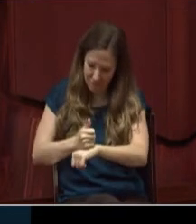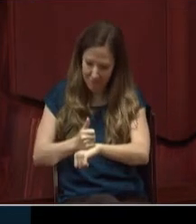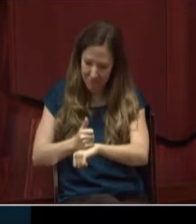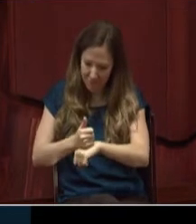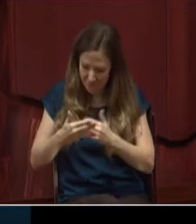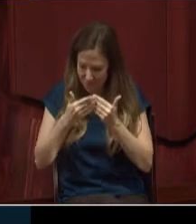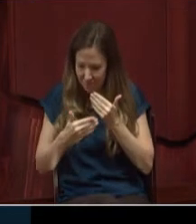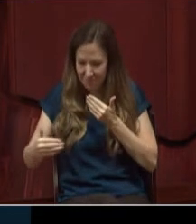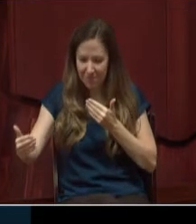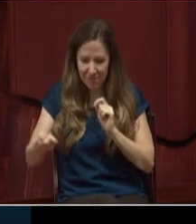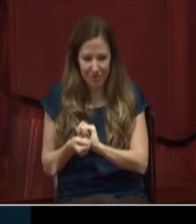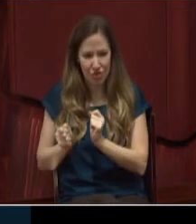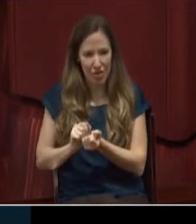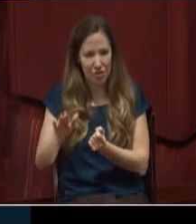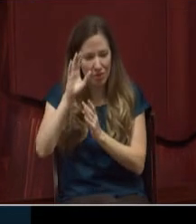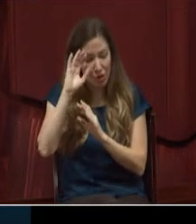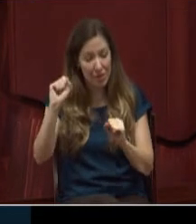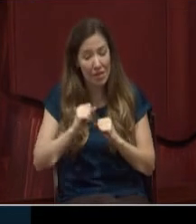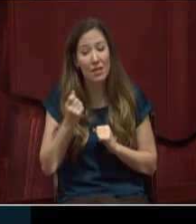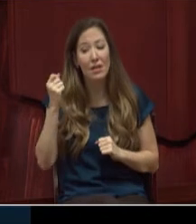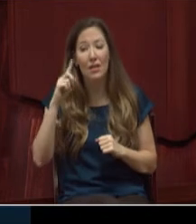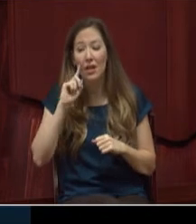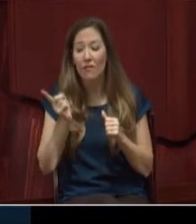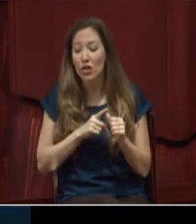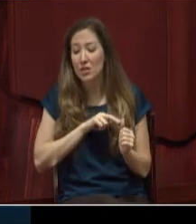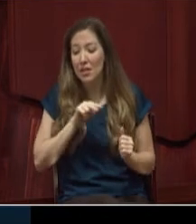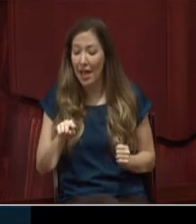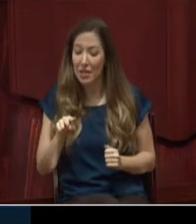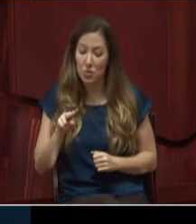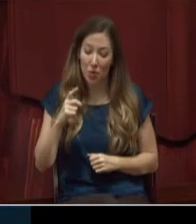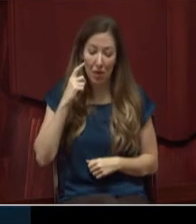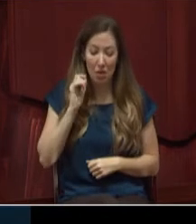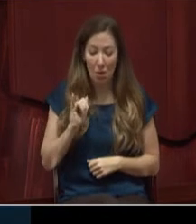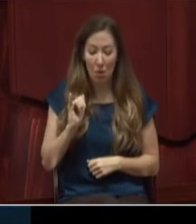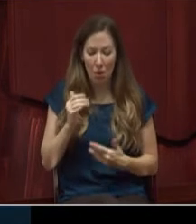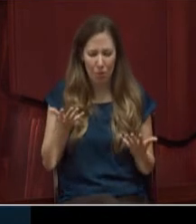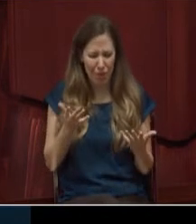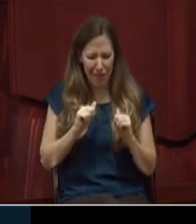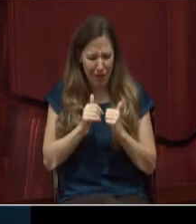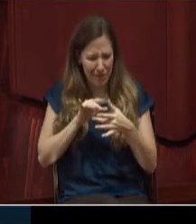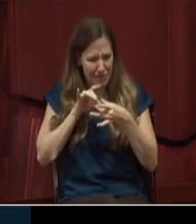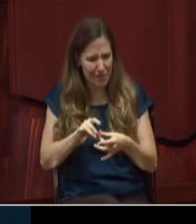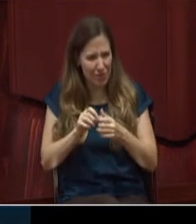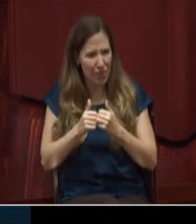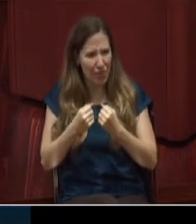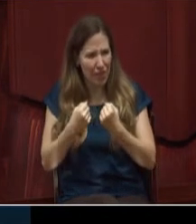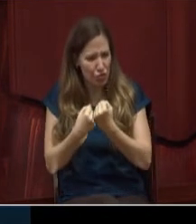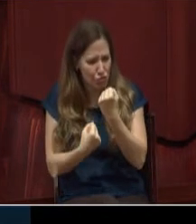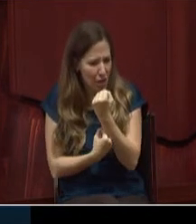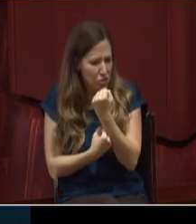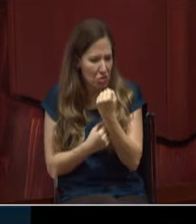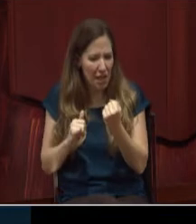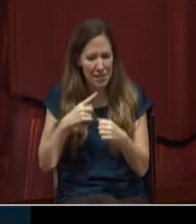in the Nixon presidency. Now, at first glance, you know, you would say, well, what does all that have to do? You know, the structure, that's more about